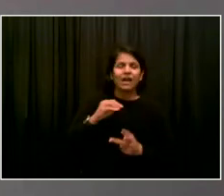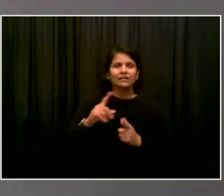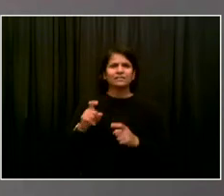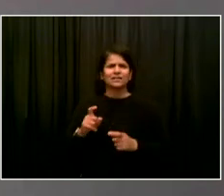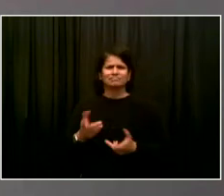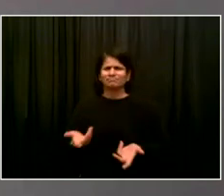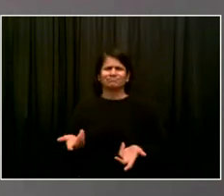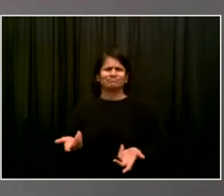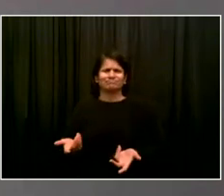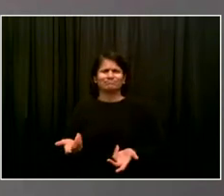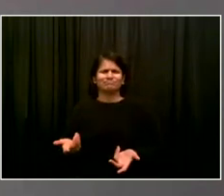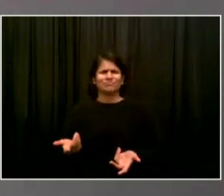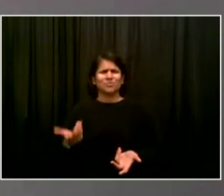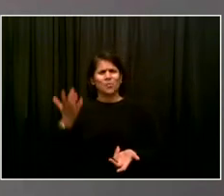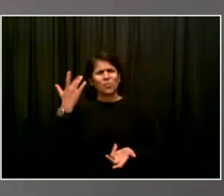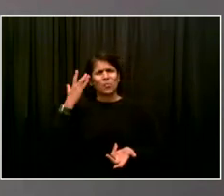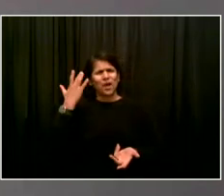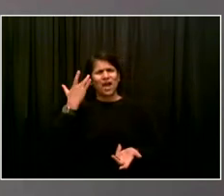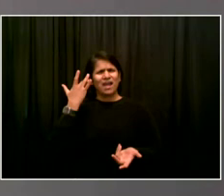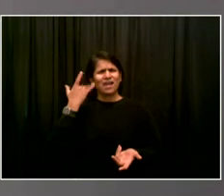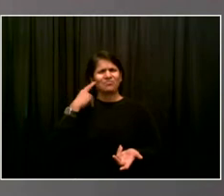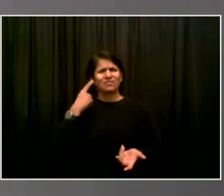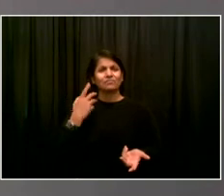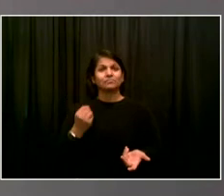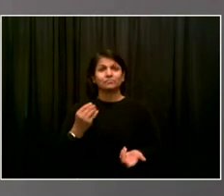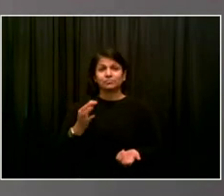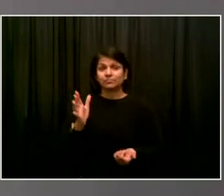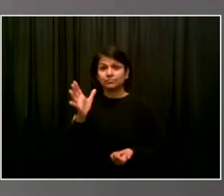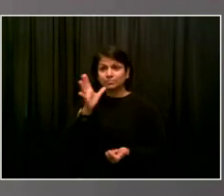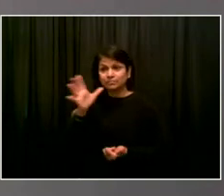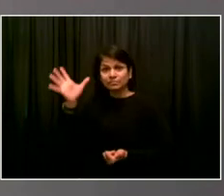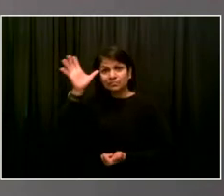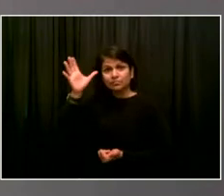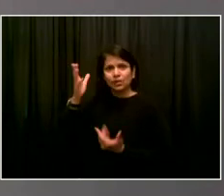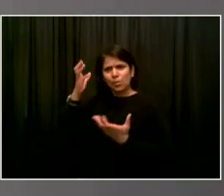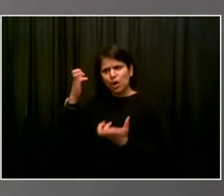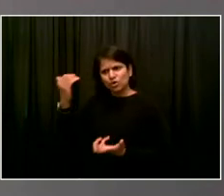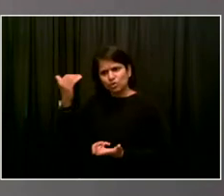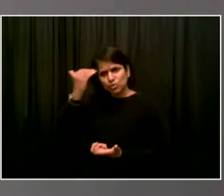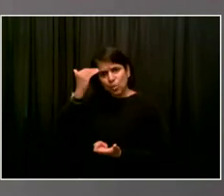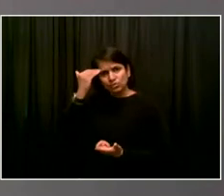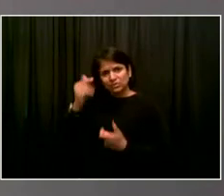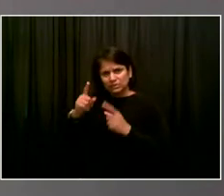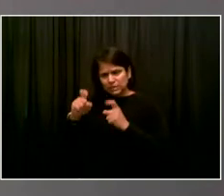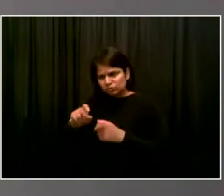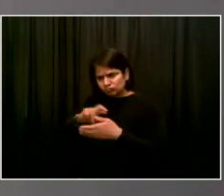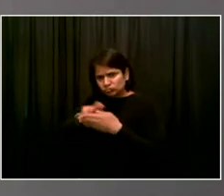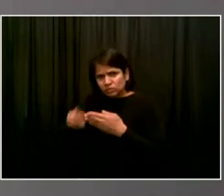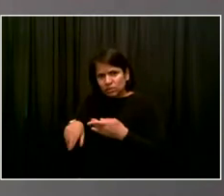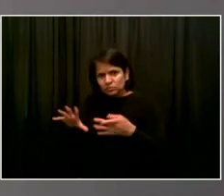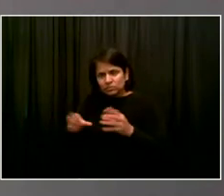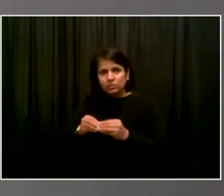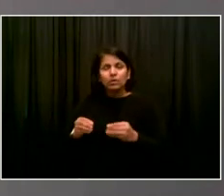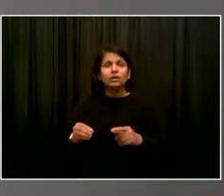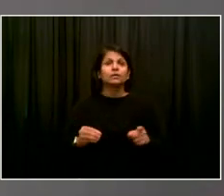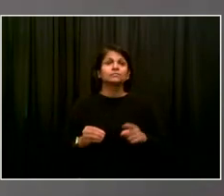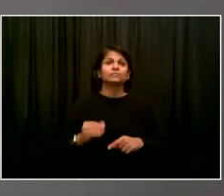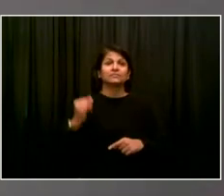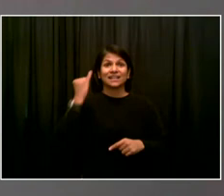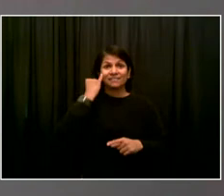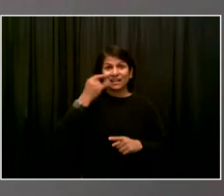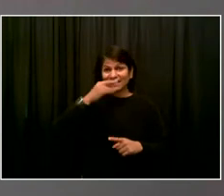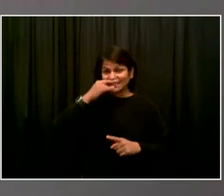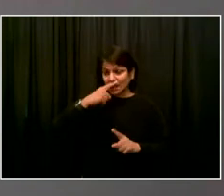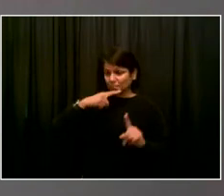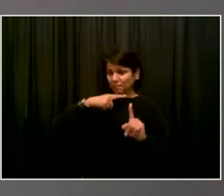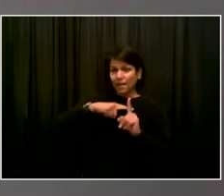parent, the test has meaning. If your kid, you know, test positive, I don't think you want to send that